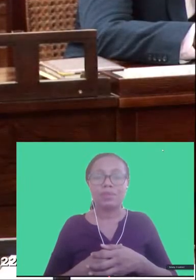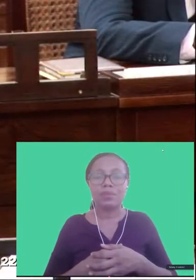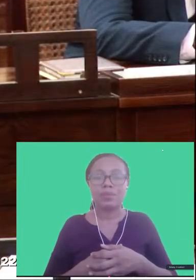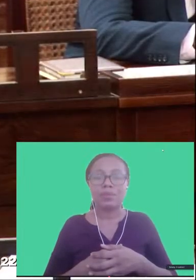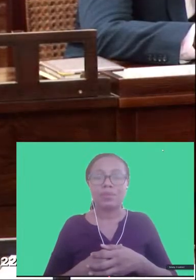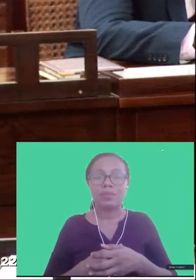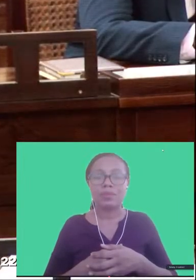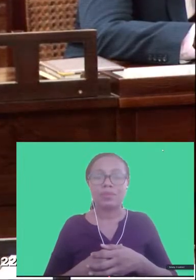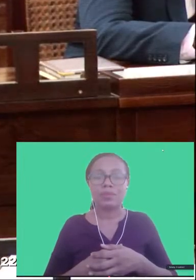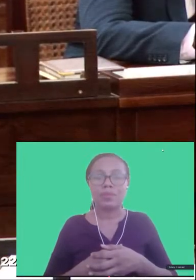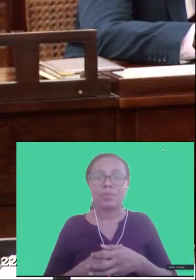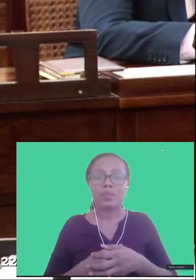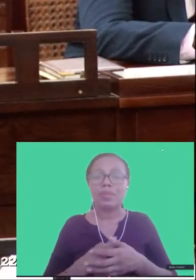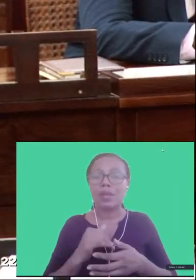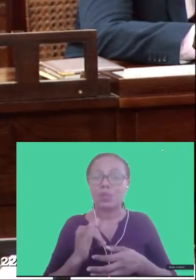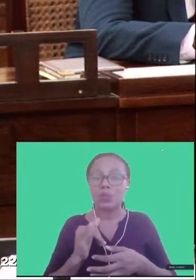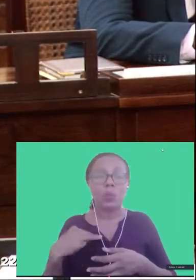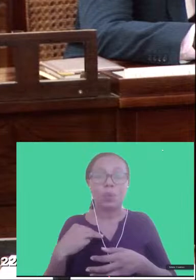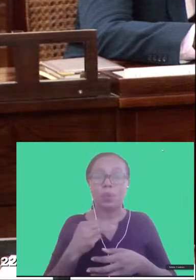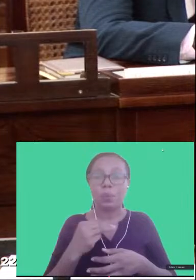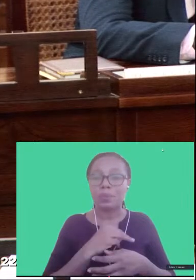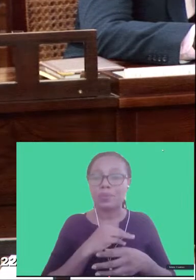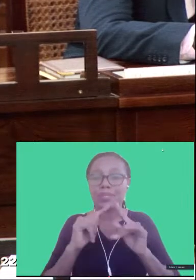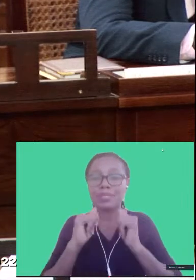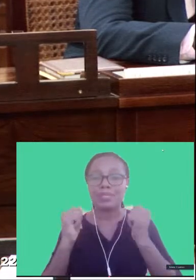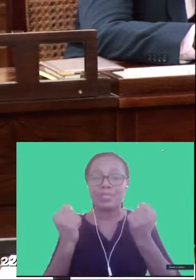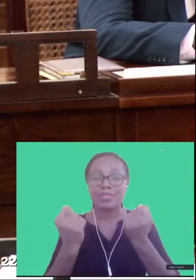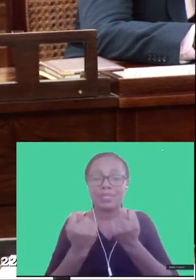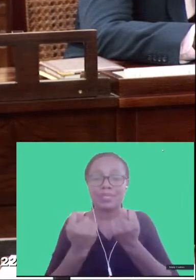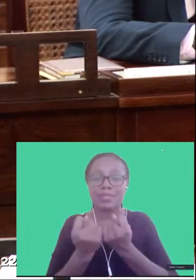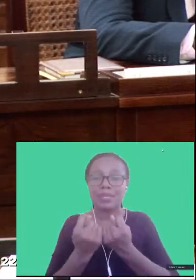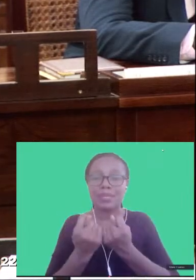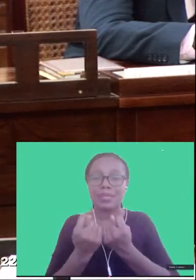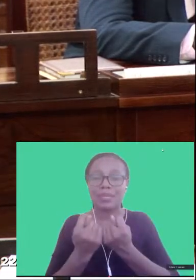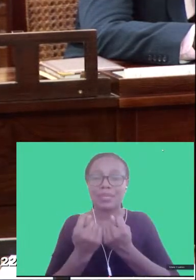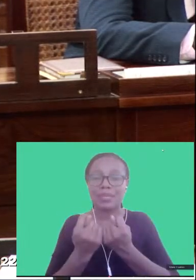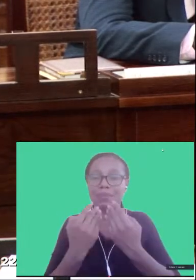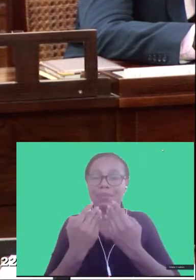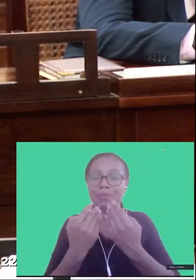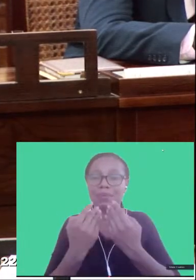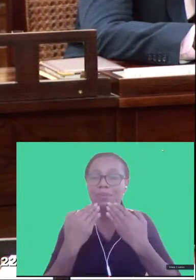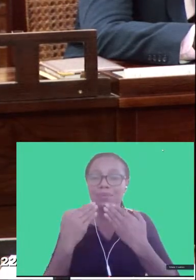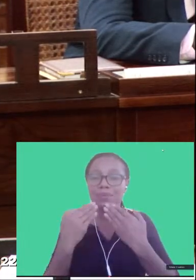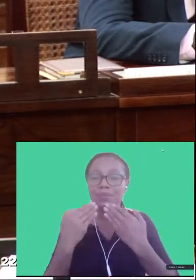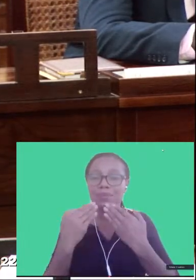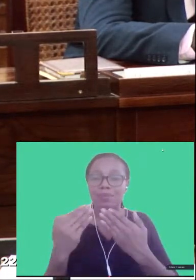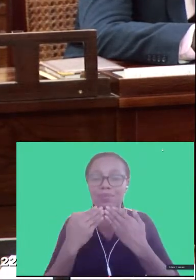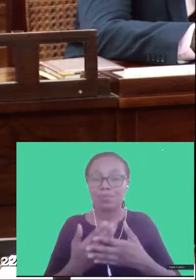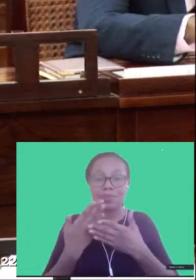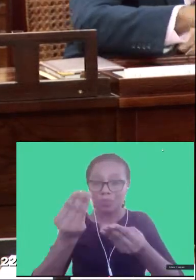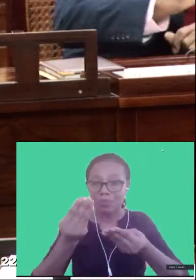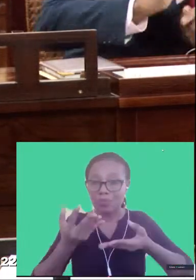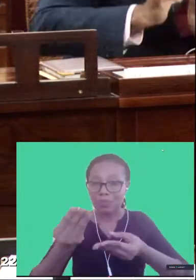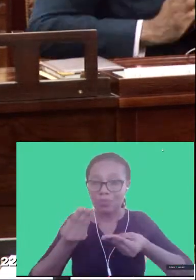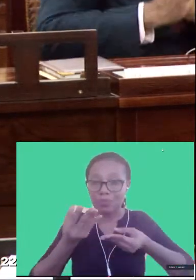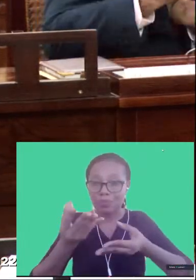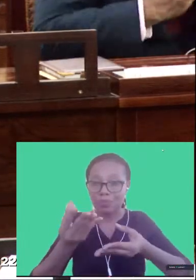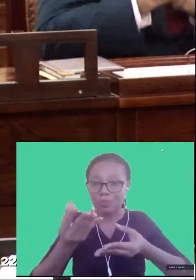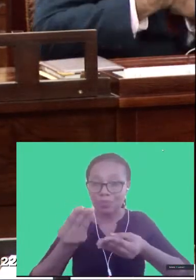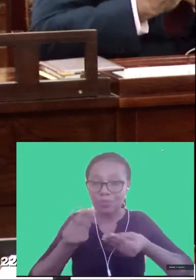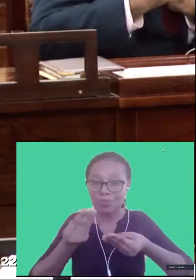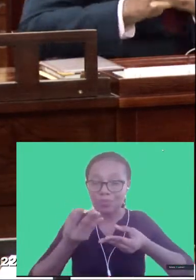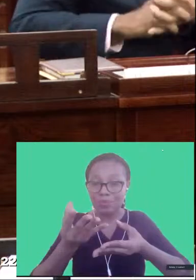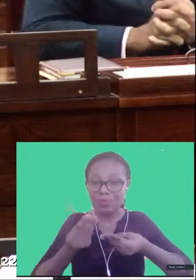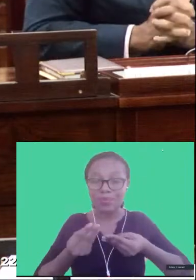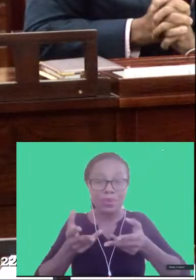responses. Information shared has been very helpful. Obviously, I'm just listening here. It's not easy to note